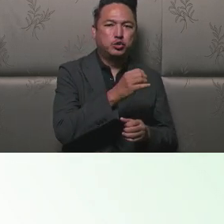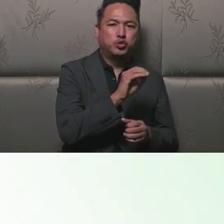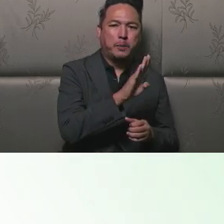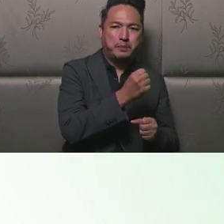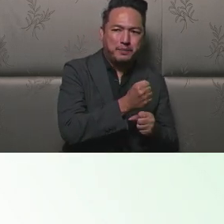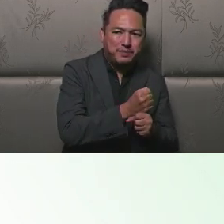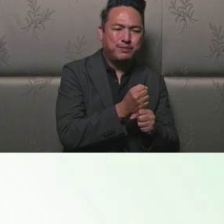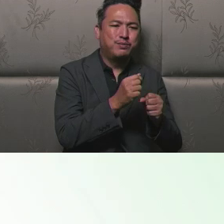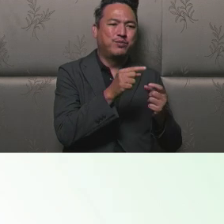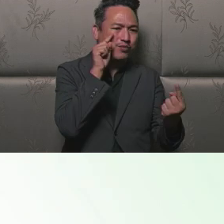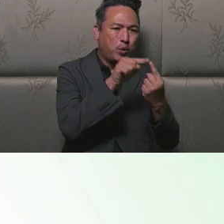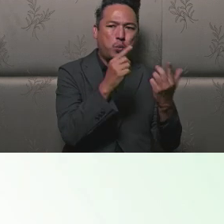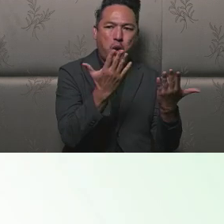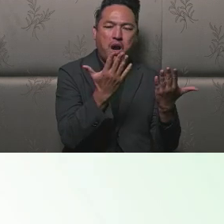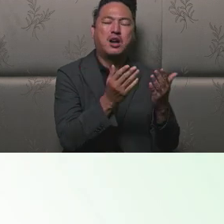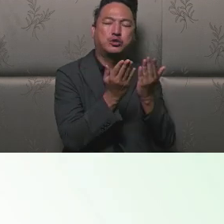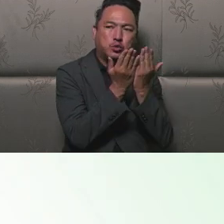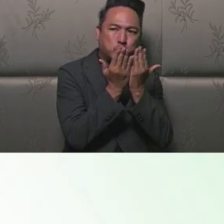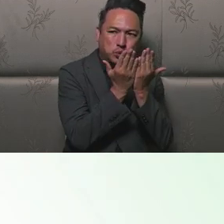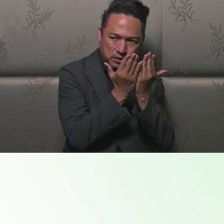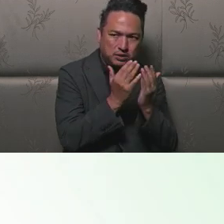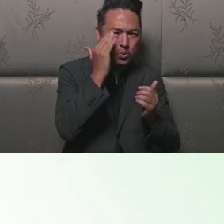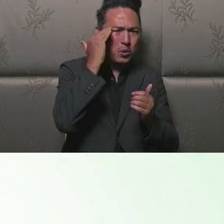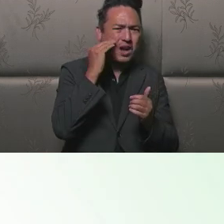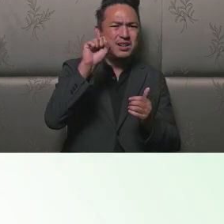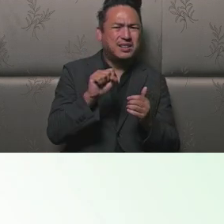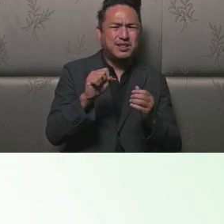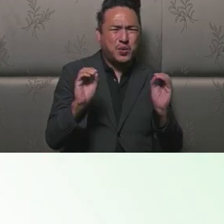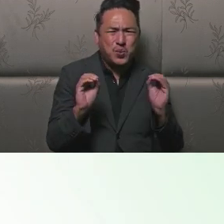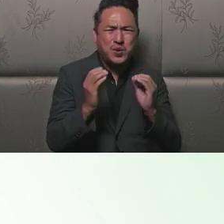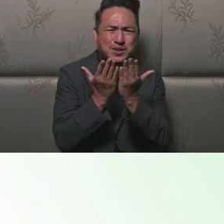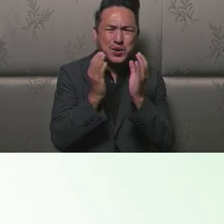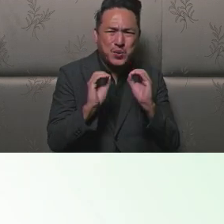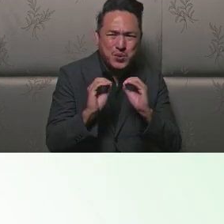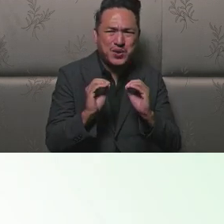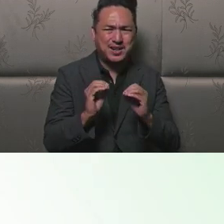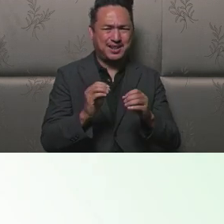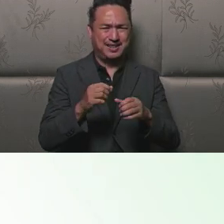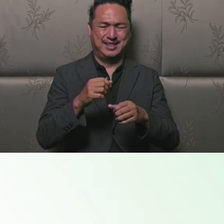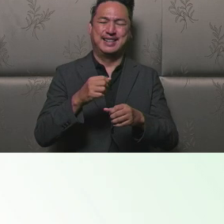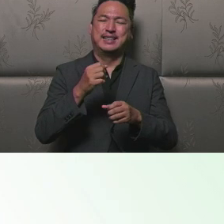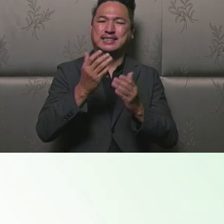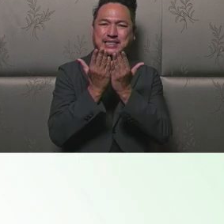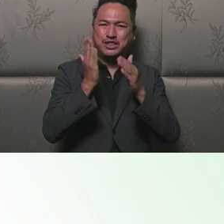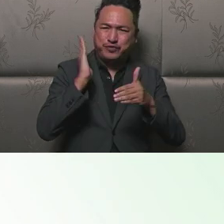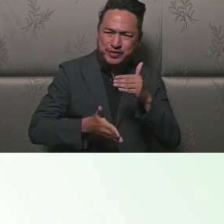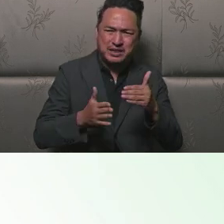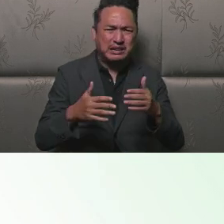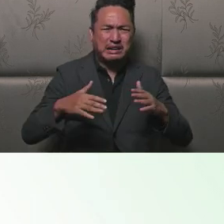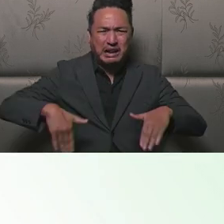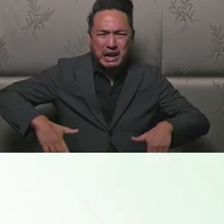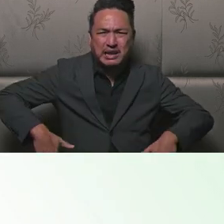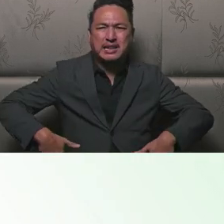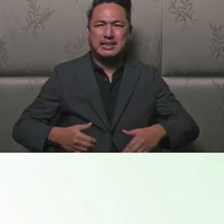our vision to create an inclusive lifelong learning safety net and as well as the learning platform for